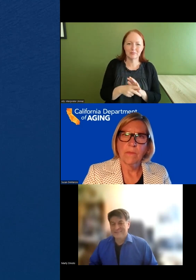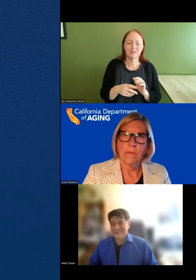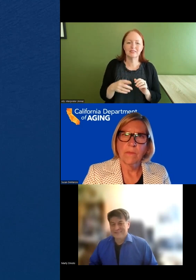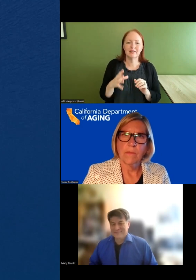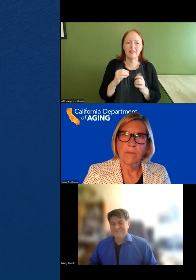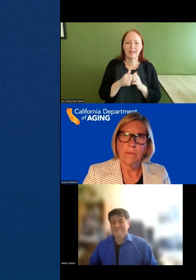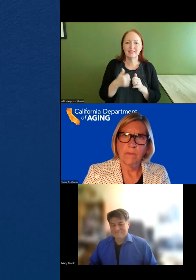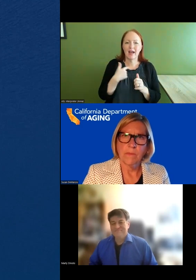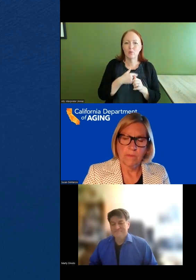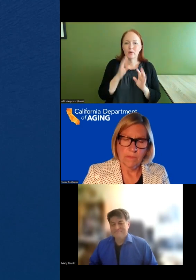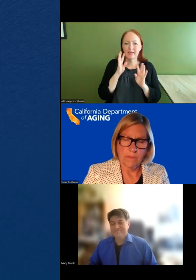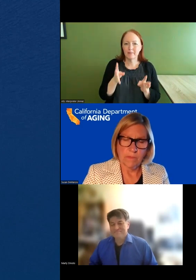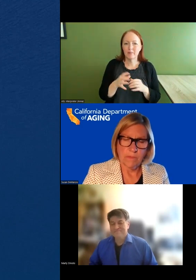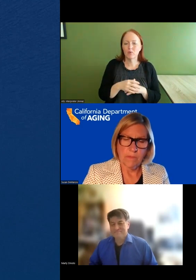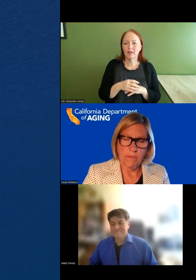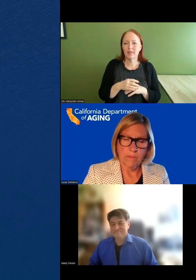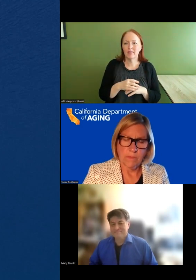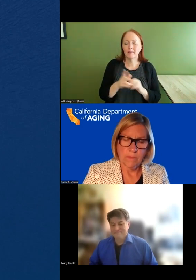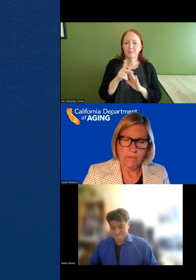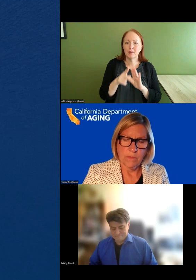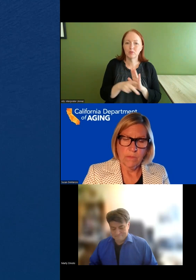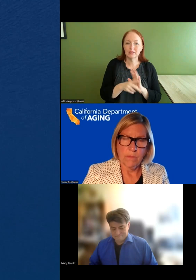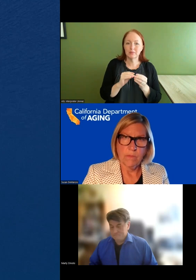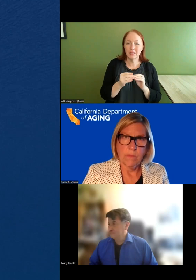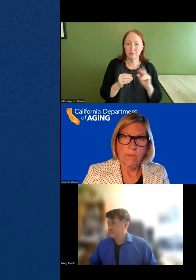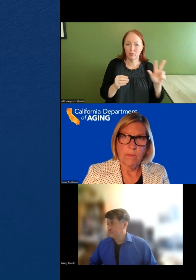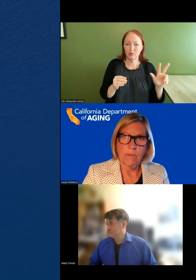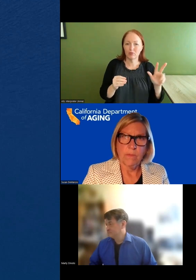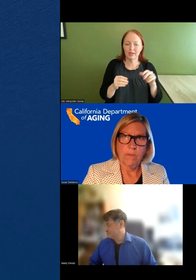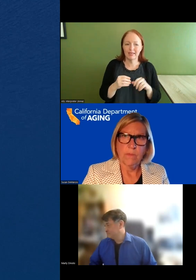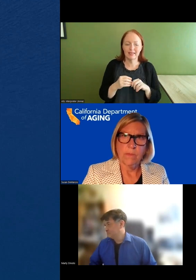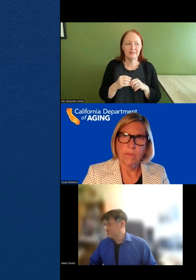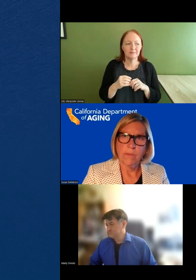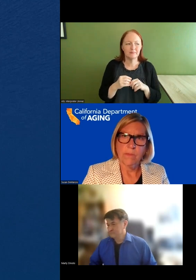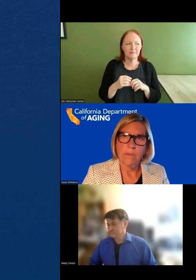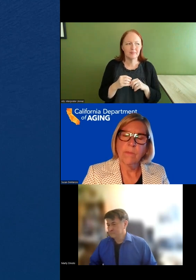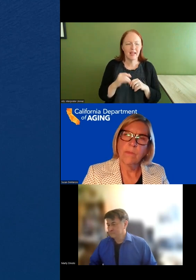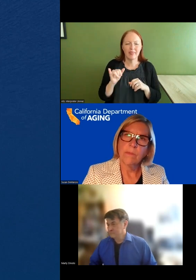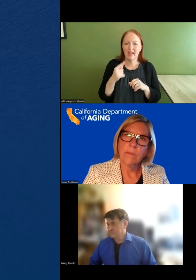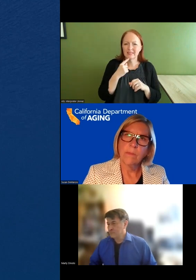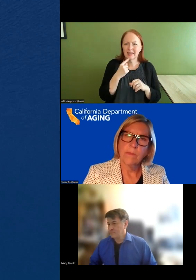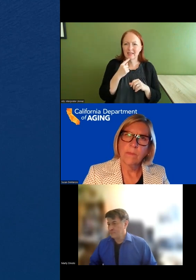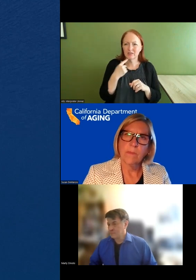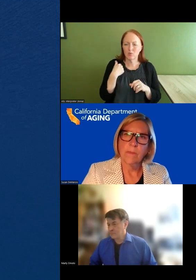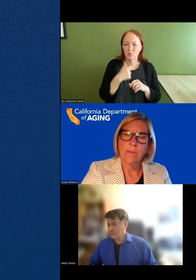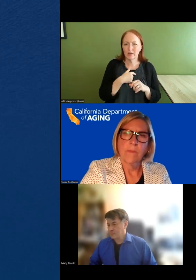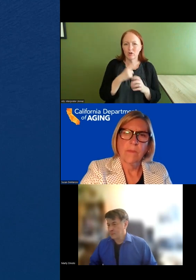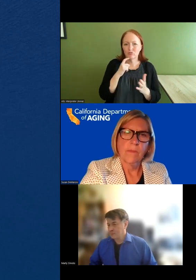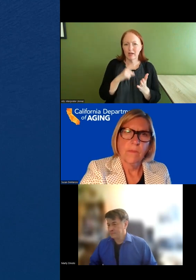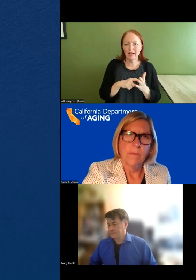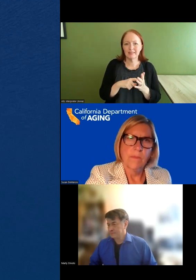that's how we came up with principle number 3, which was that we are recognizing